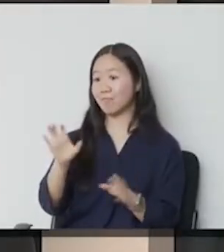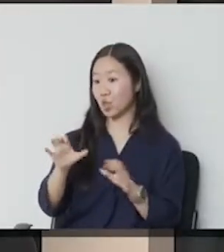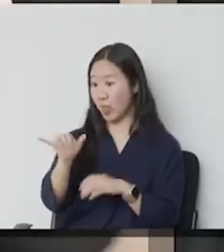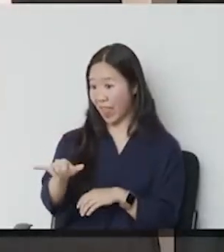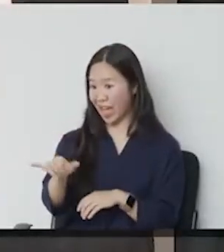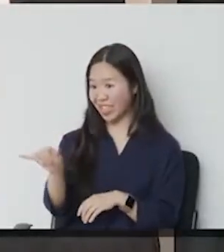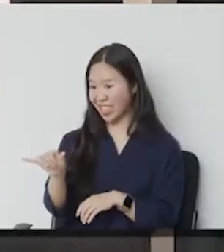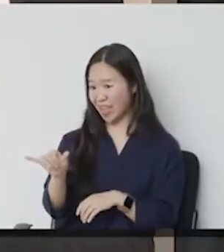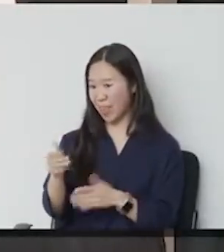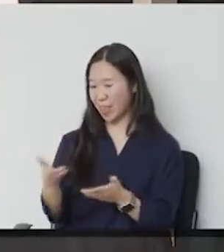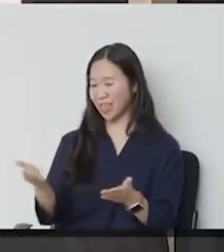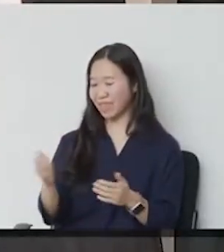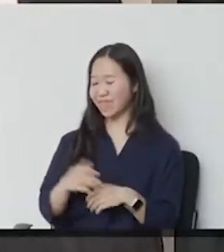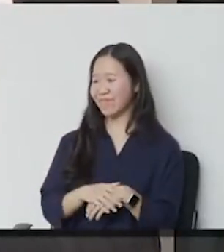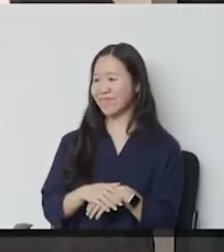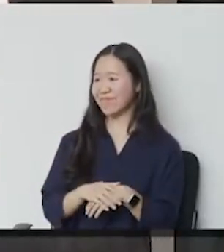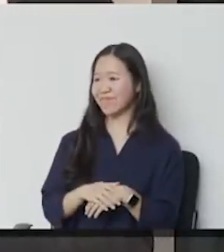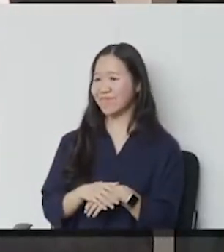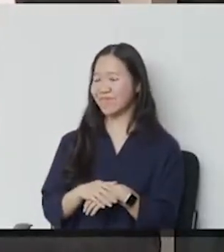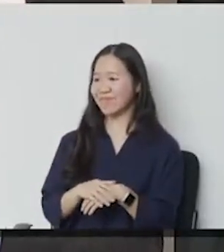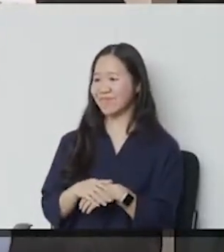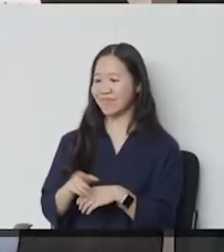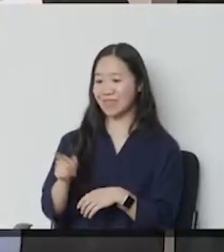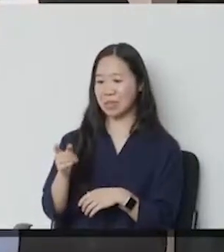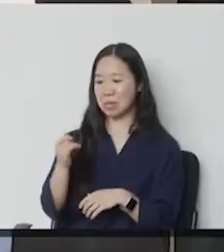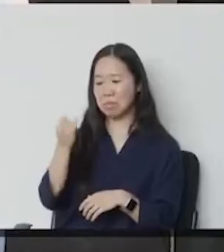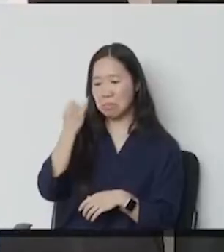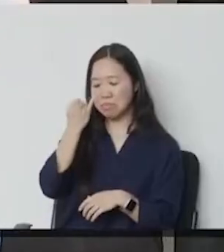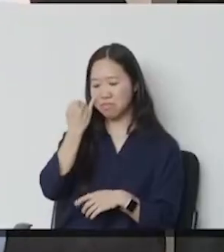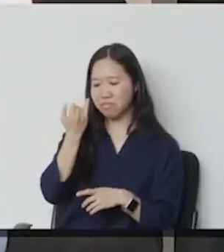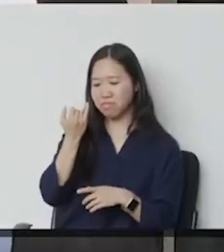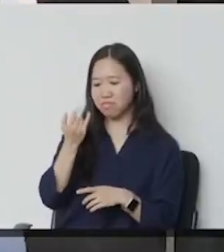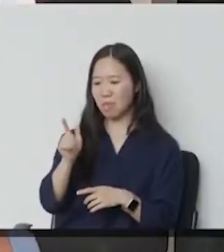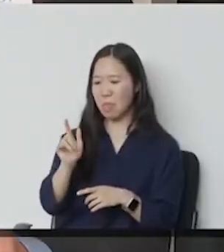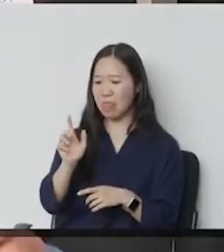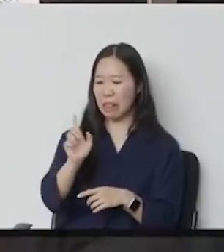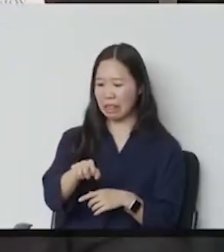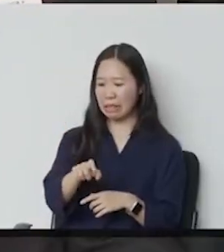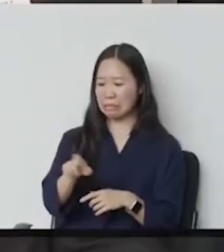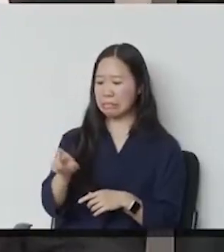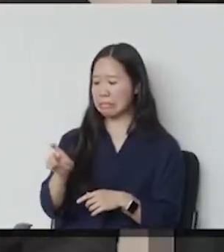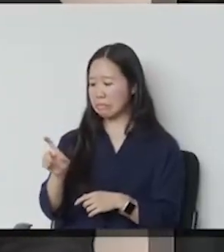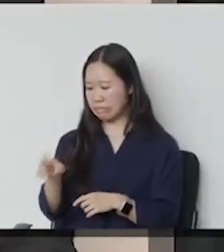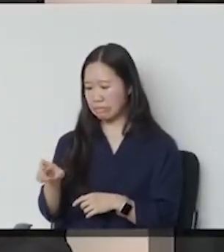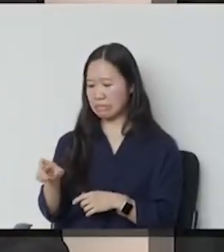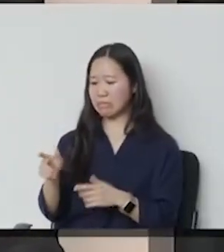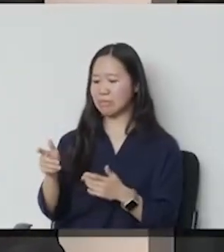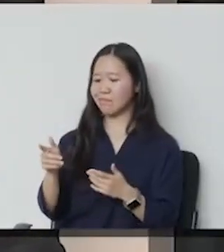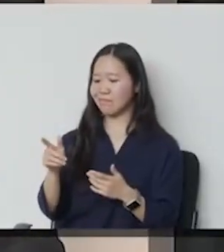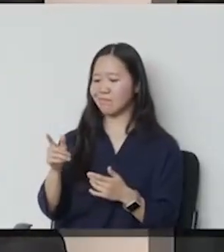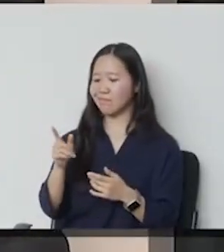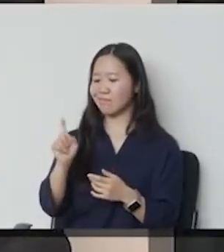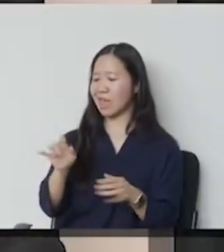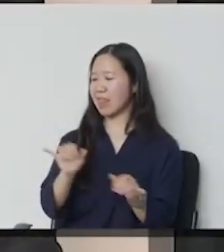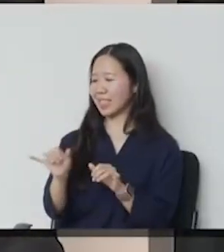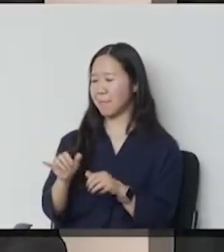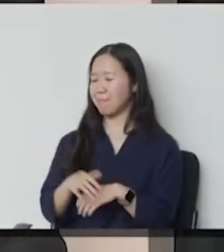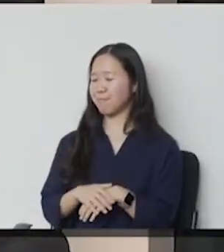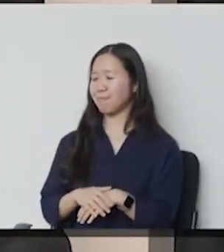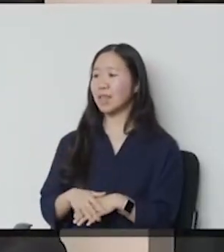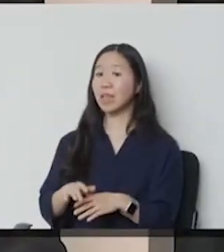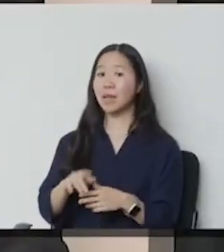buttons in the middle, it's just clicks, right? Click on the thing, click on the button, click on the thing, click on the button. So now tooltips is another